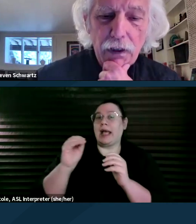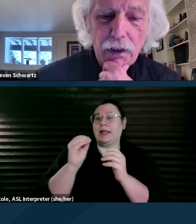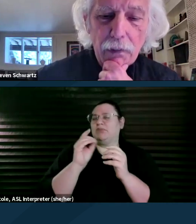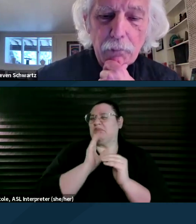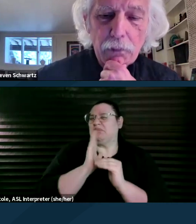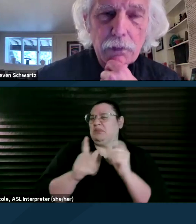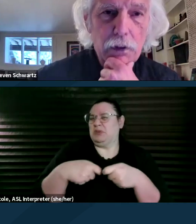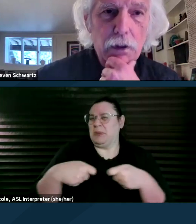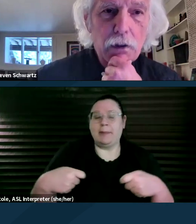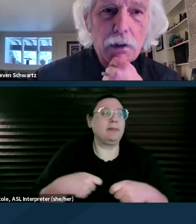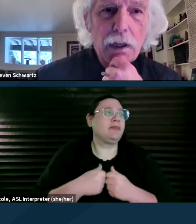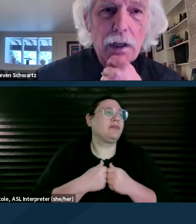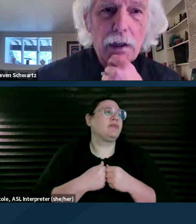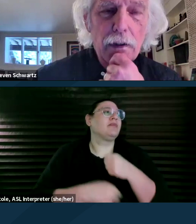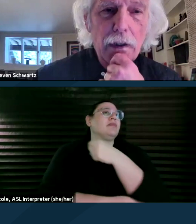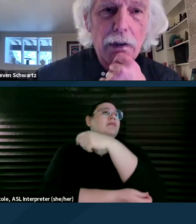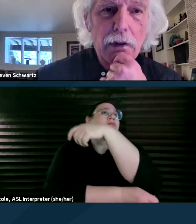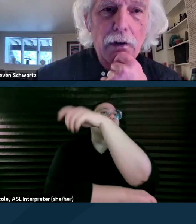finish,